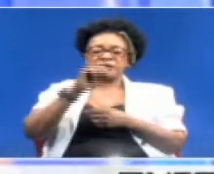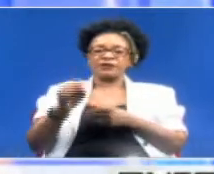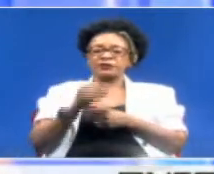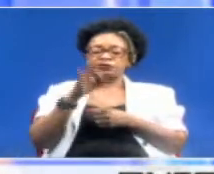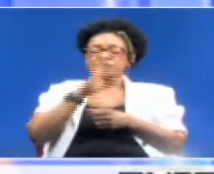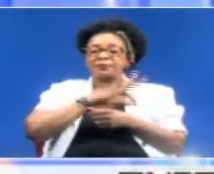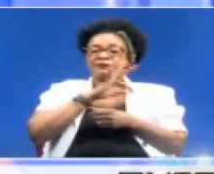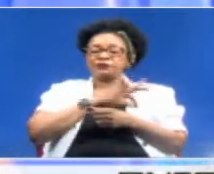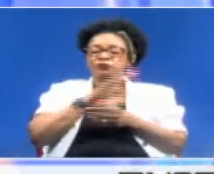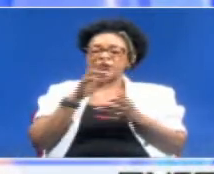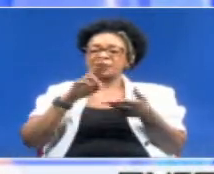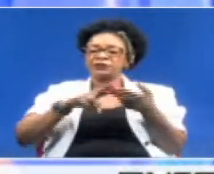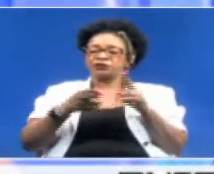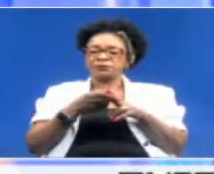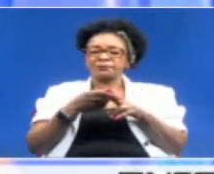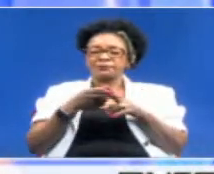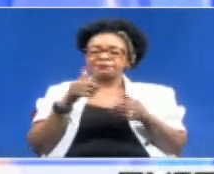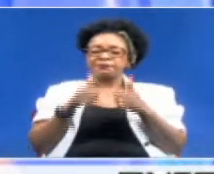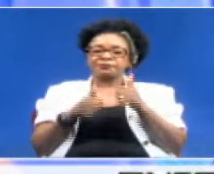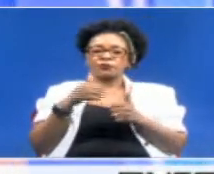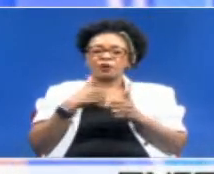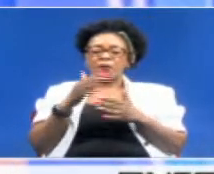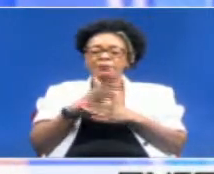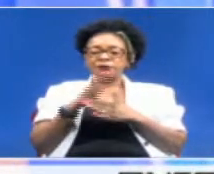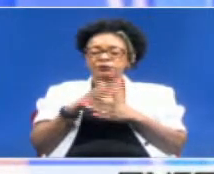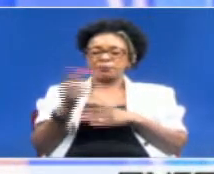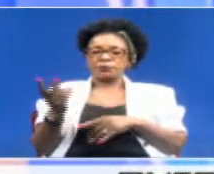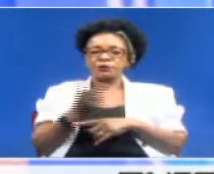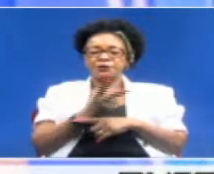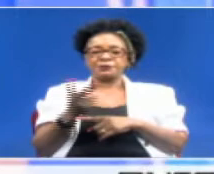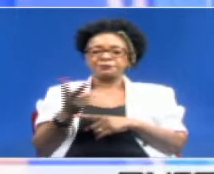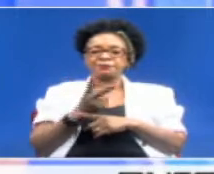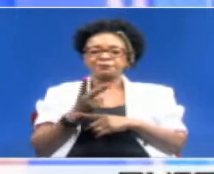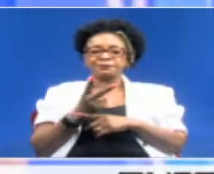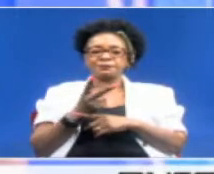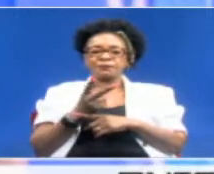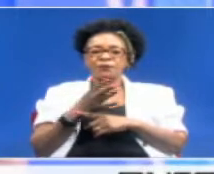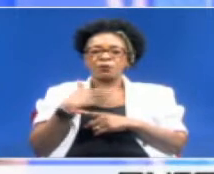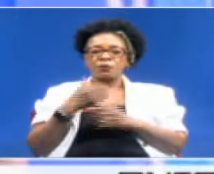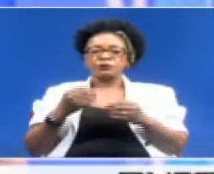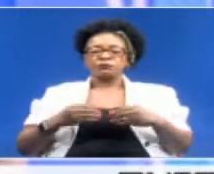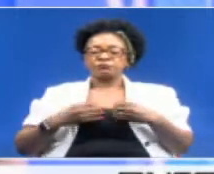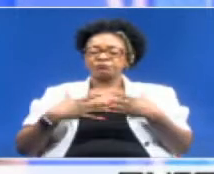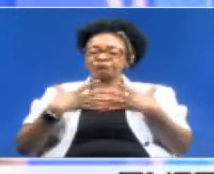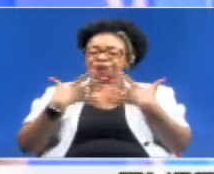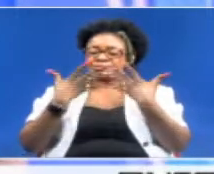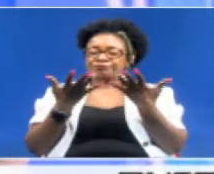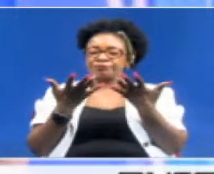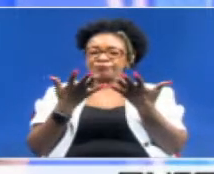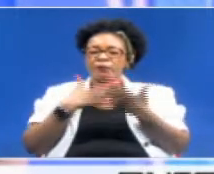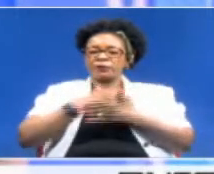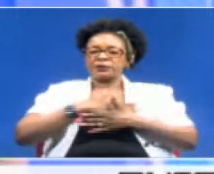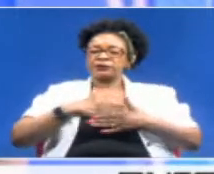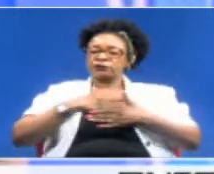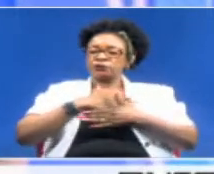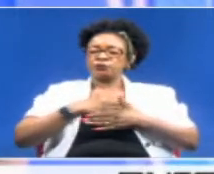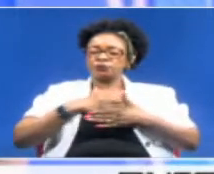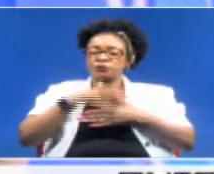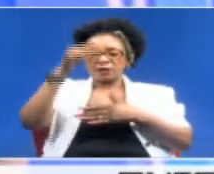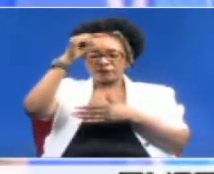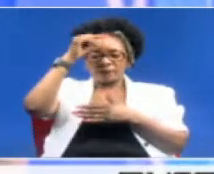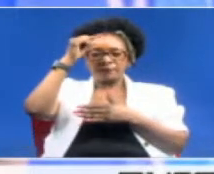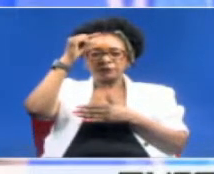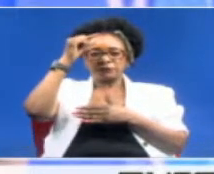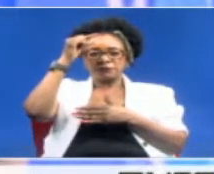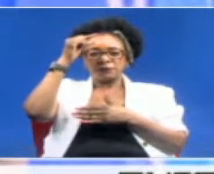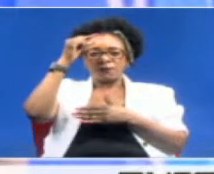beneficial relationship existing between our two entities. I wish to express our special gratitude to the government of